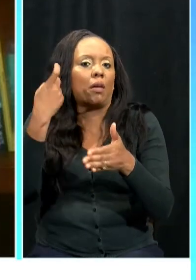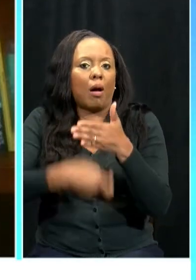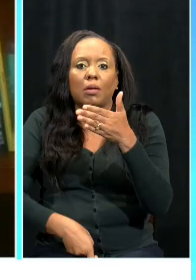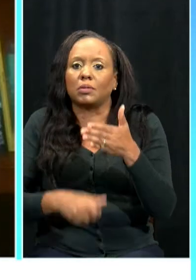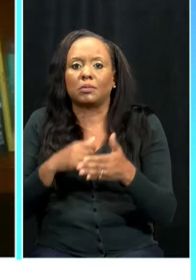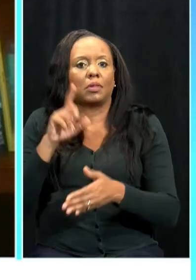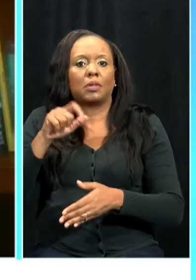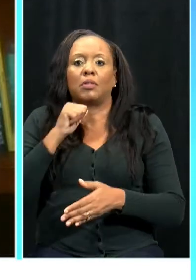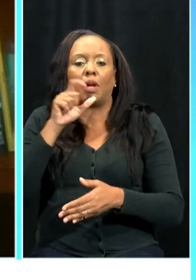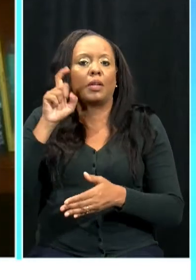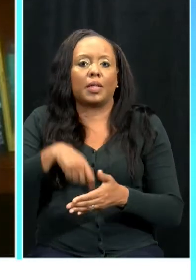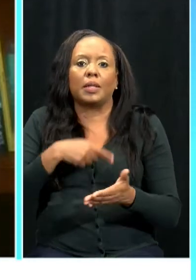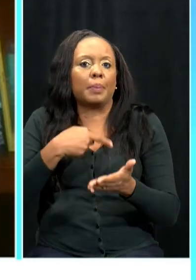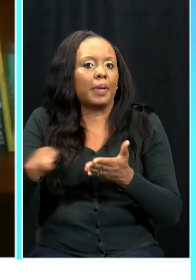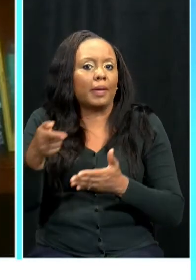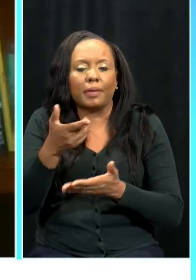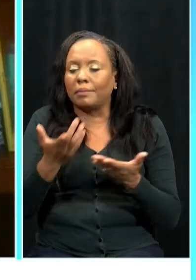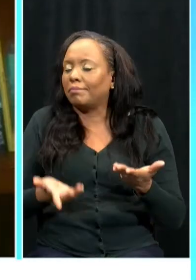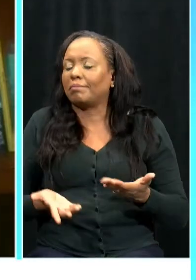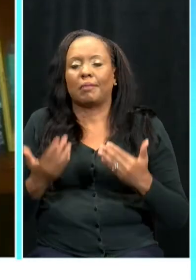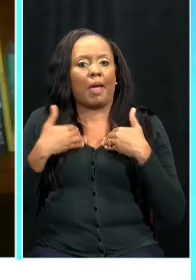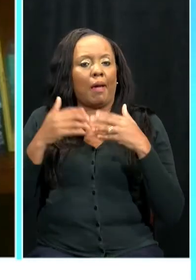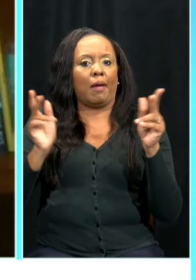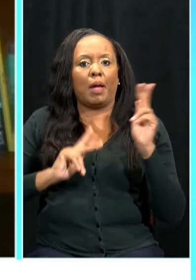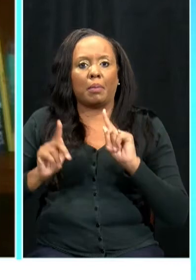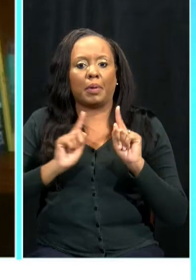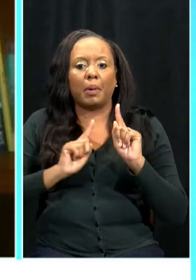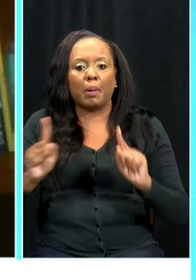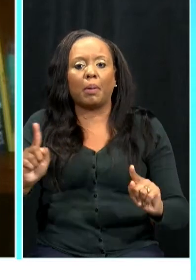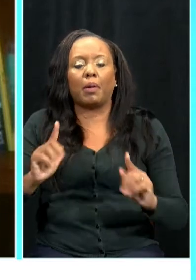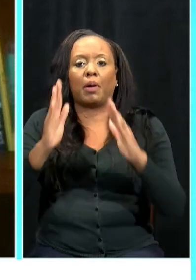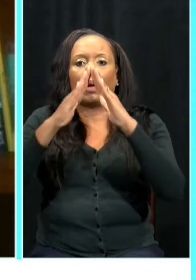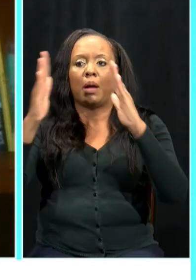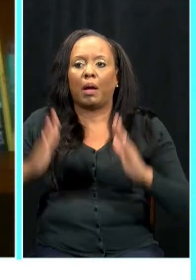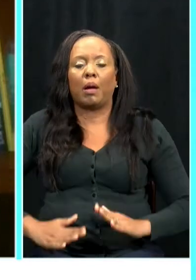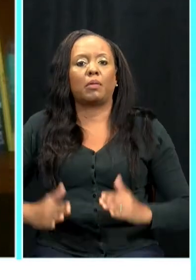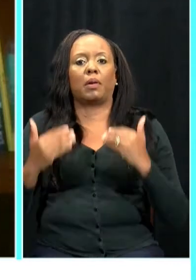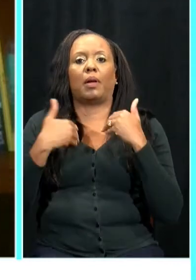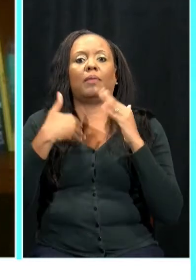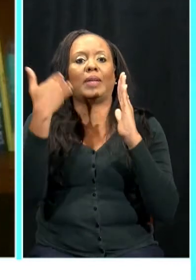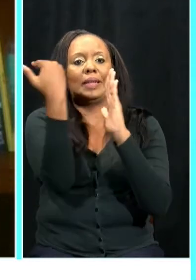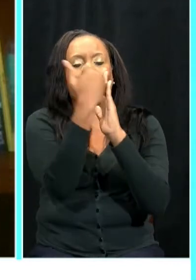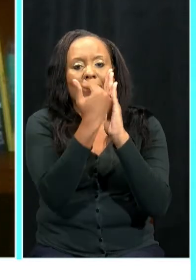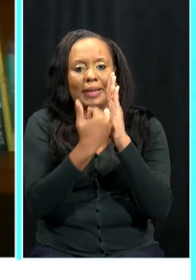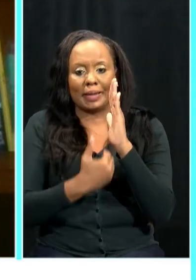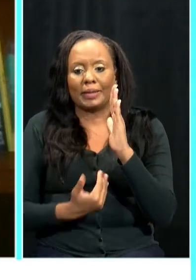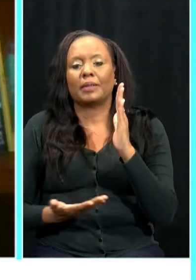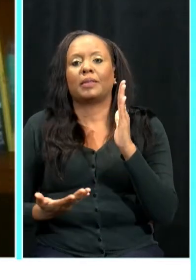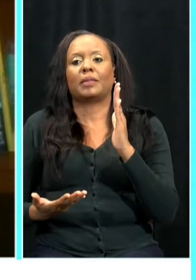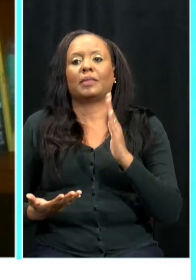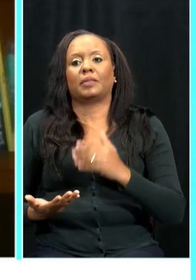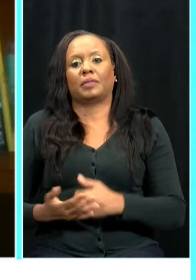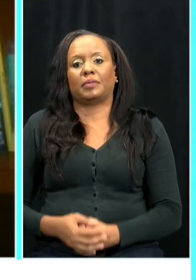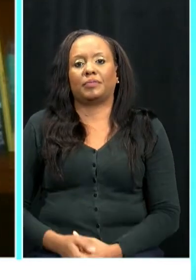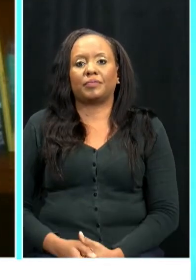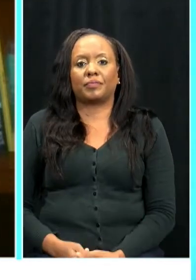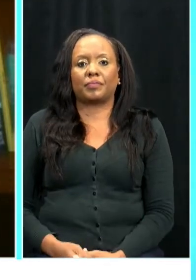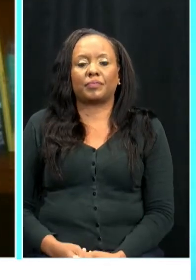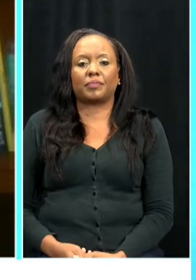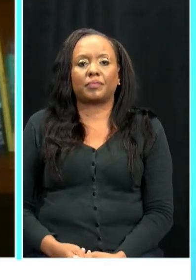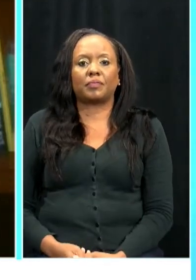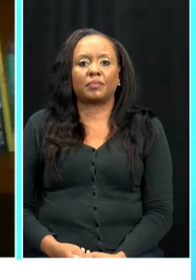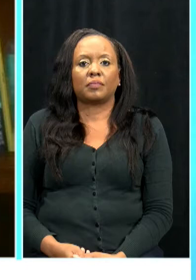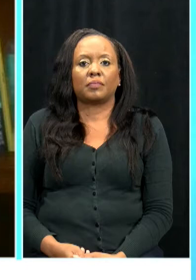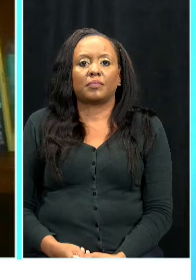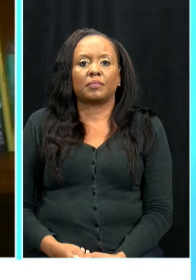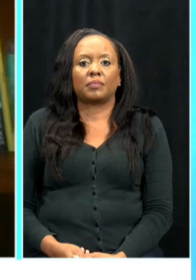for you. The trained personnel who know how to work a list and to know how to work a community can do that for you. And I also feel too,